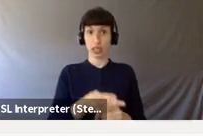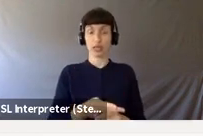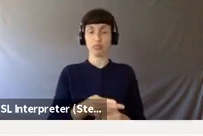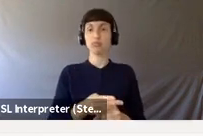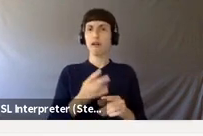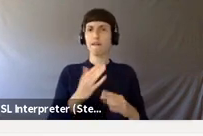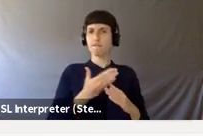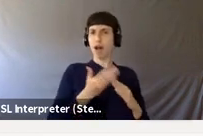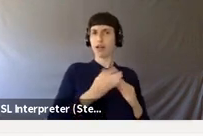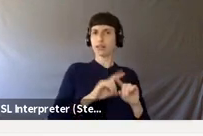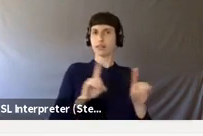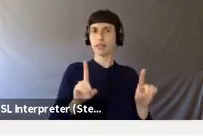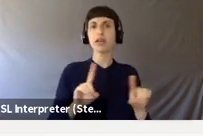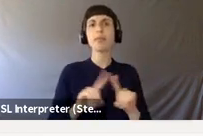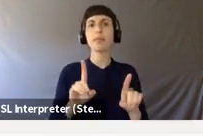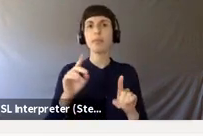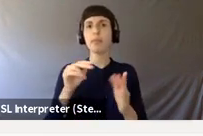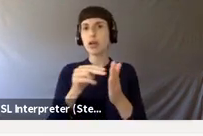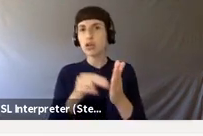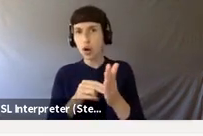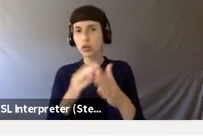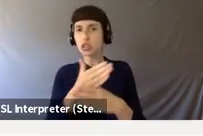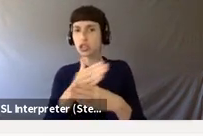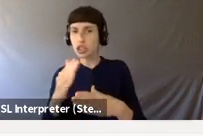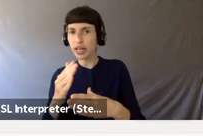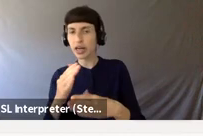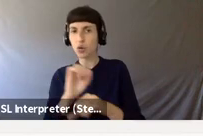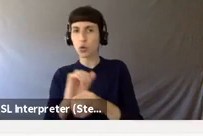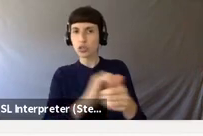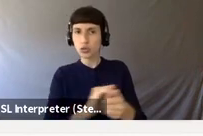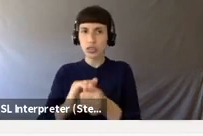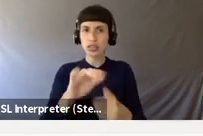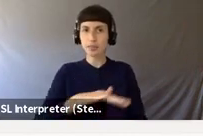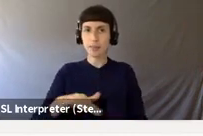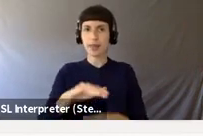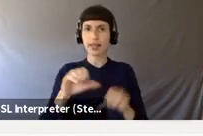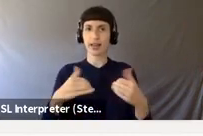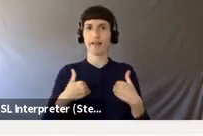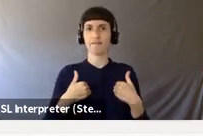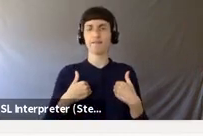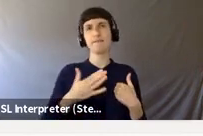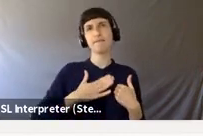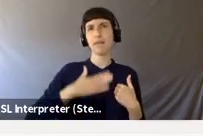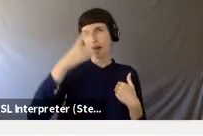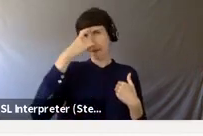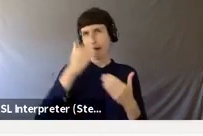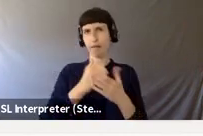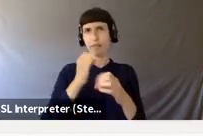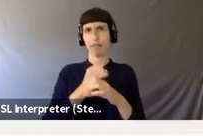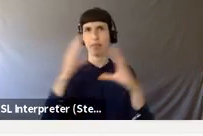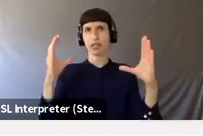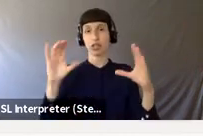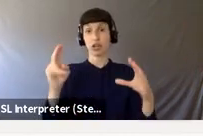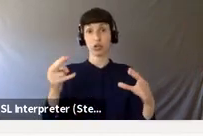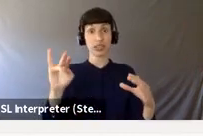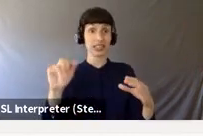can put notes and I can share notes and I can have a collaboration space. For my mind, it's like this. And Christina, I'm curious about how you